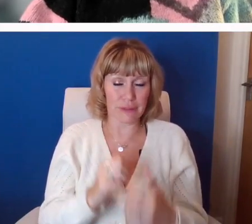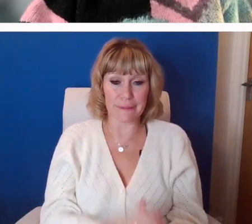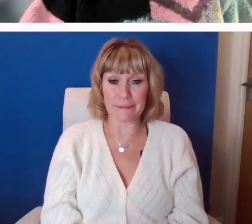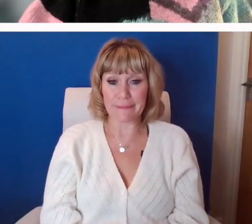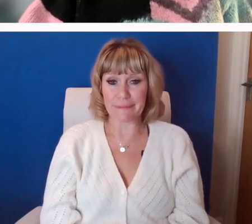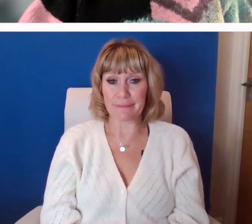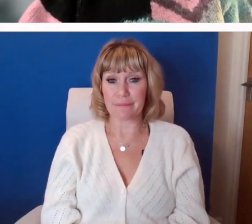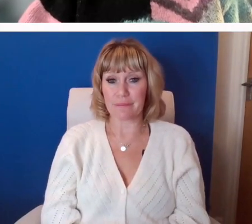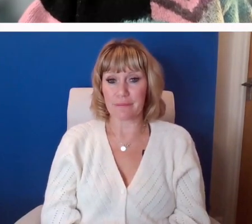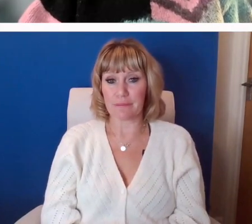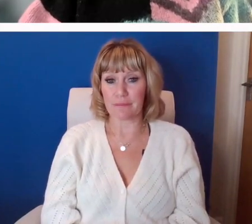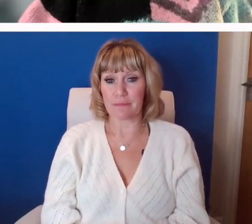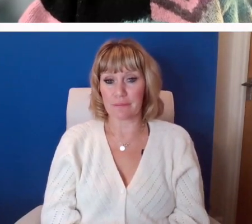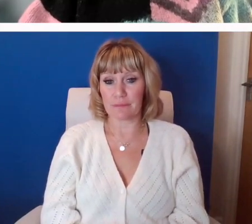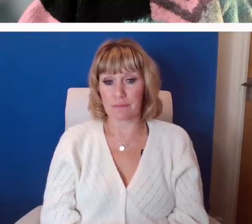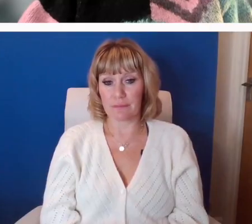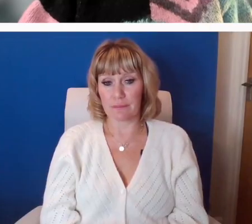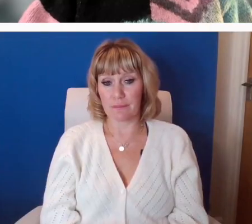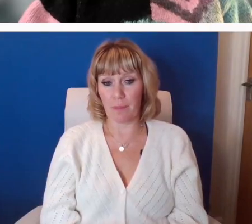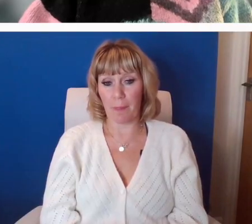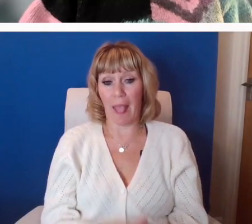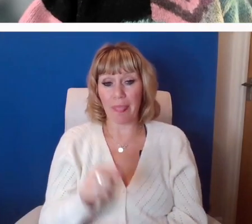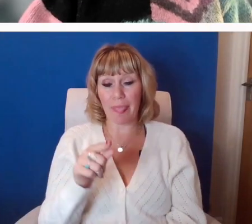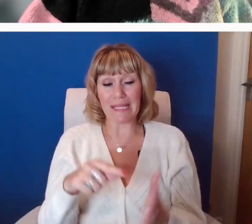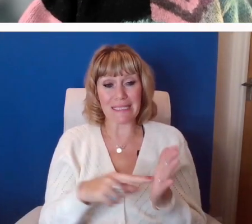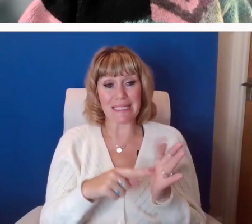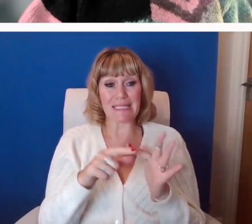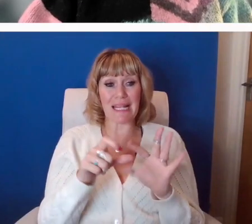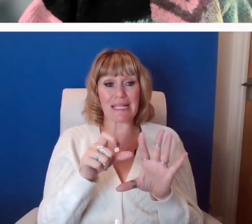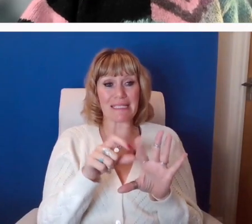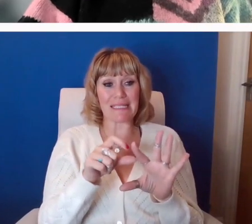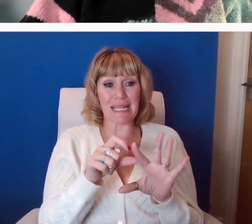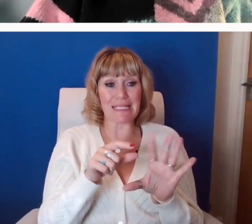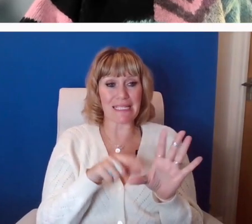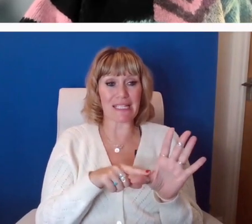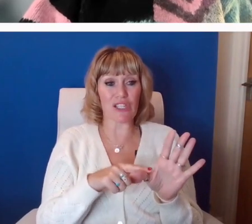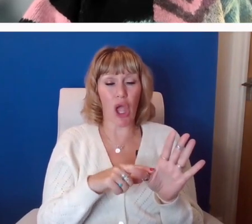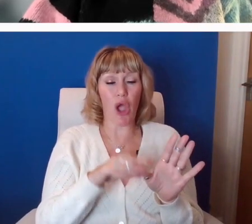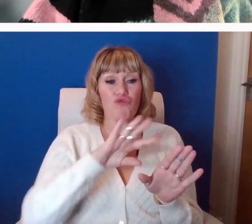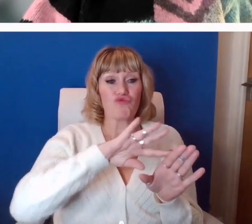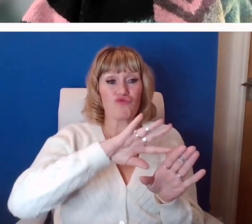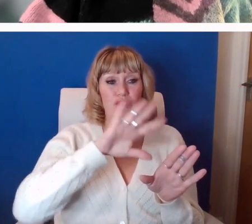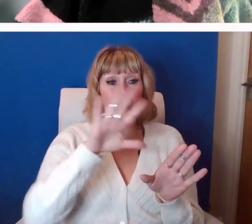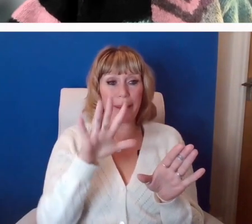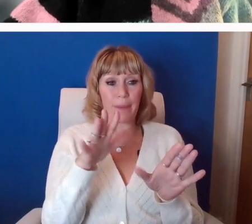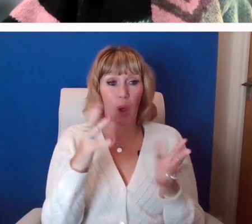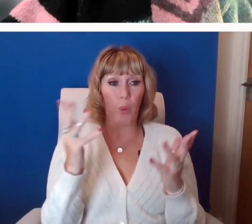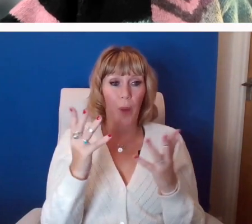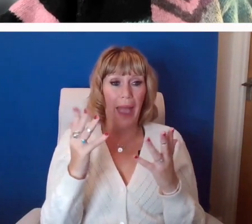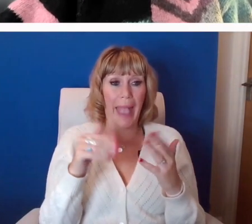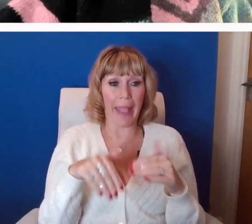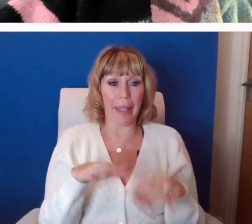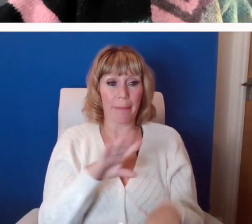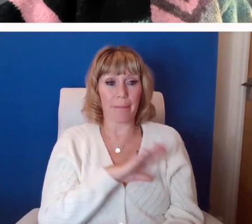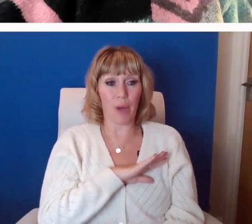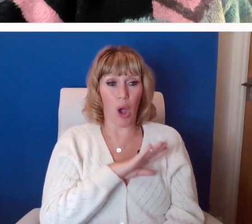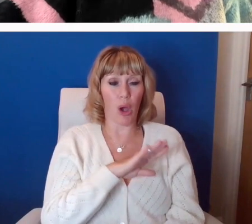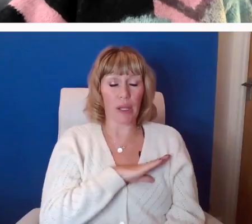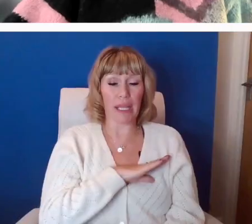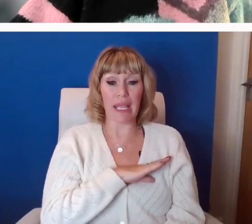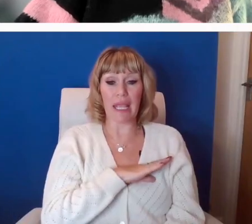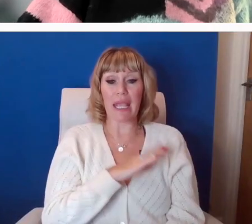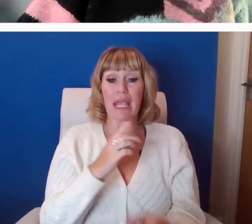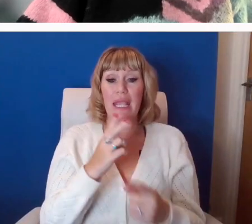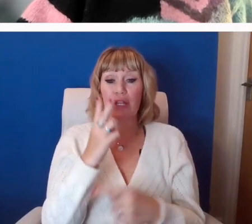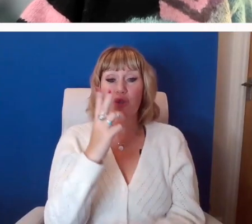And so is this, which is Teddy's Rainbow in the Park, which is a flashback to 2020. It's a digital photo.